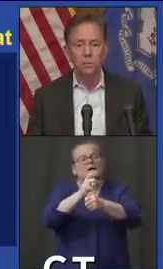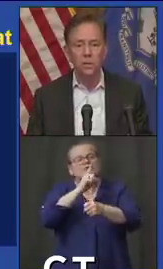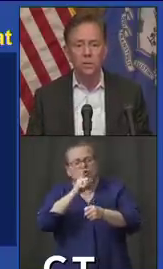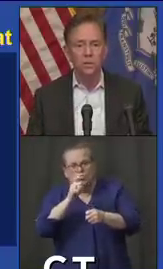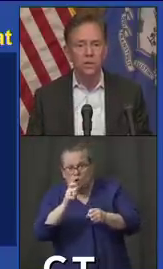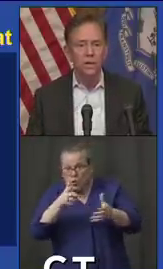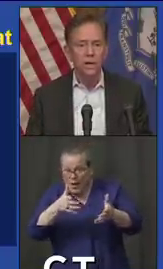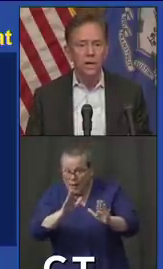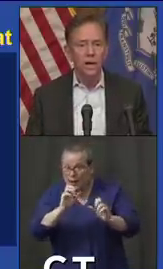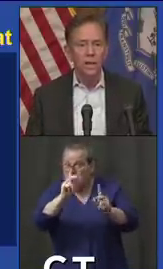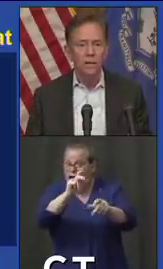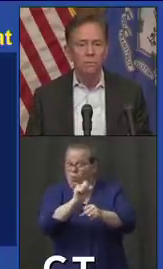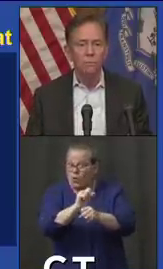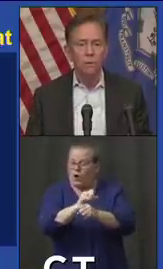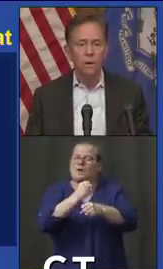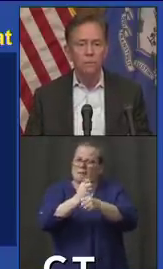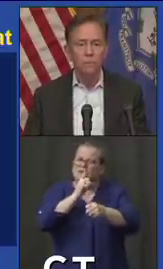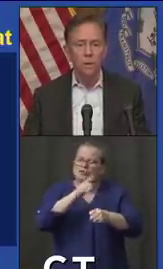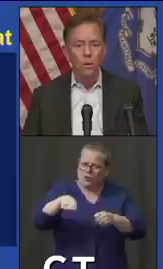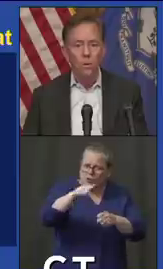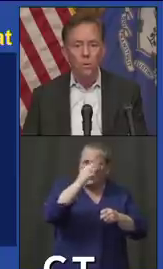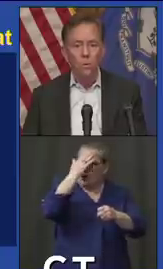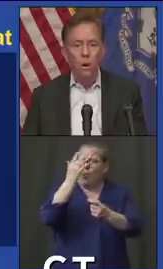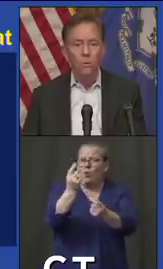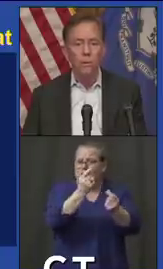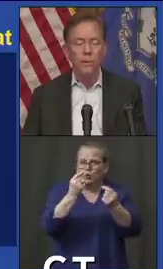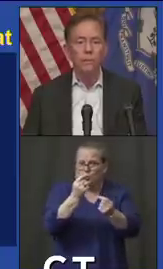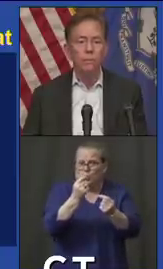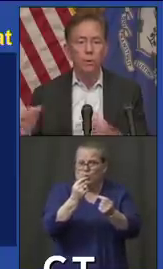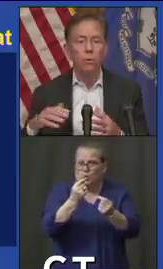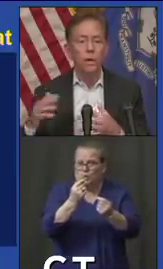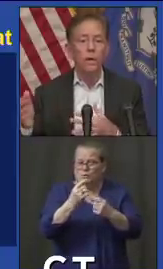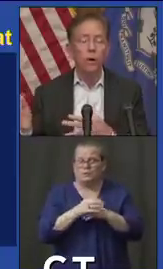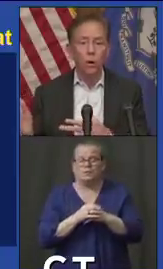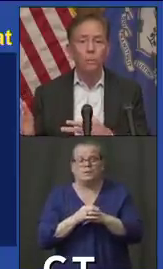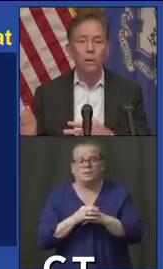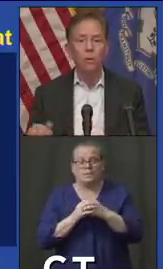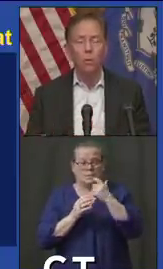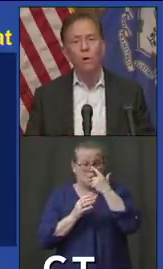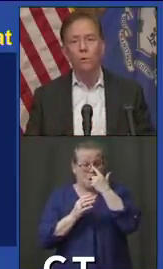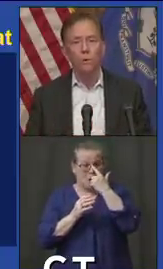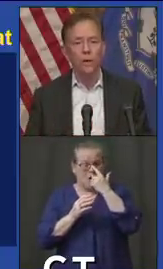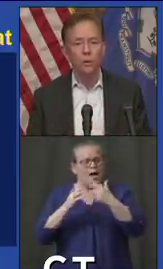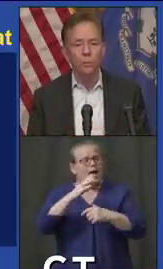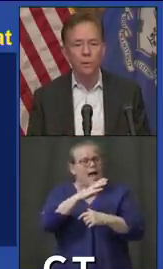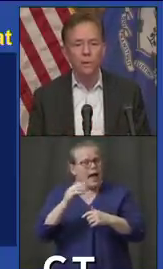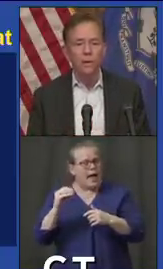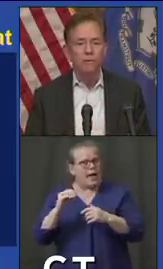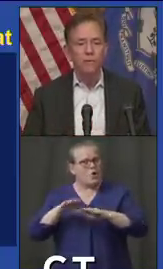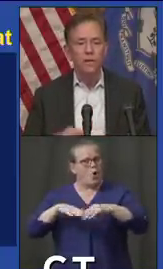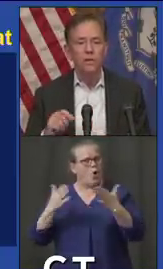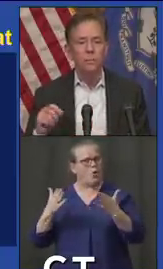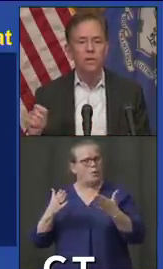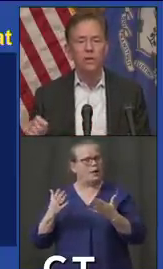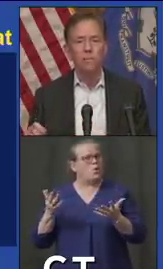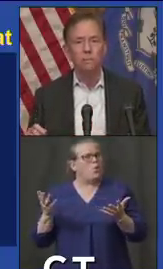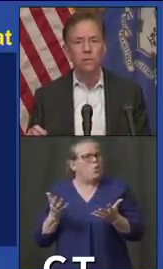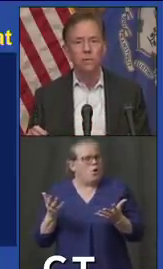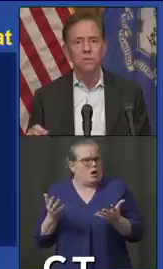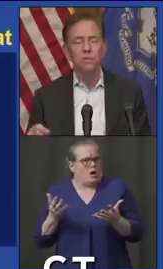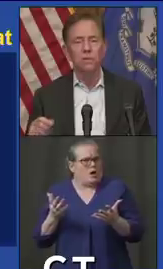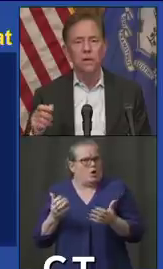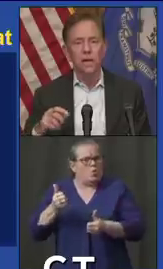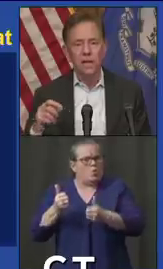these committees. And then what will we open? What will we open? Phasing by type